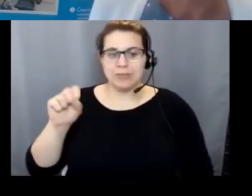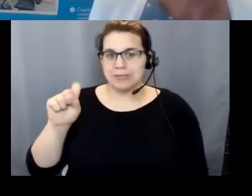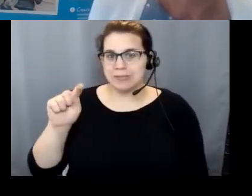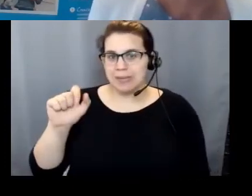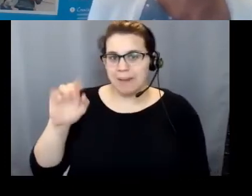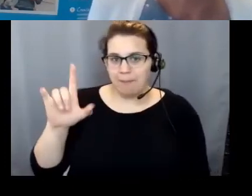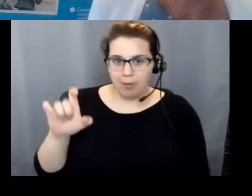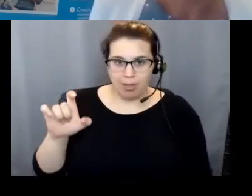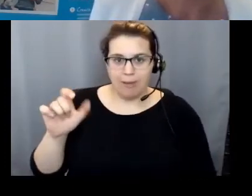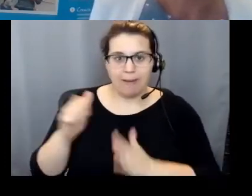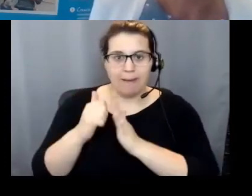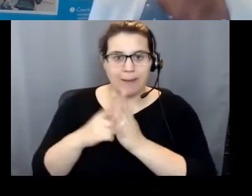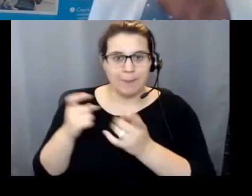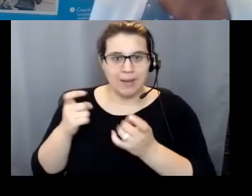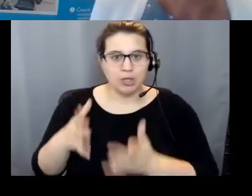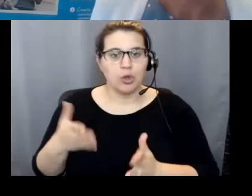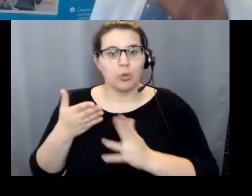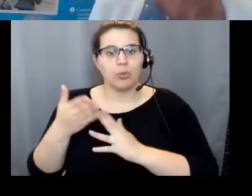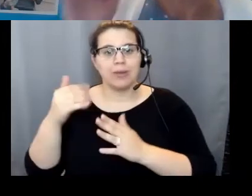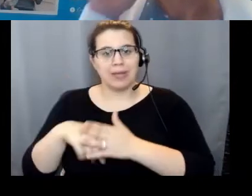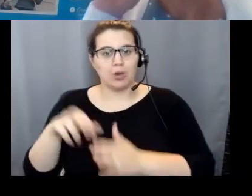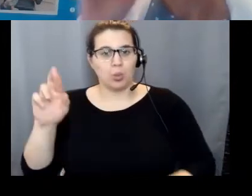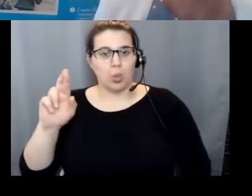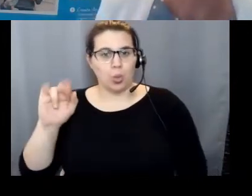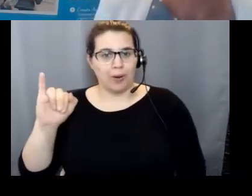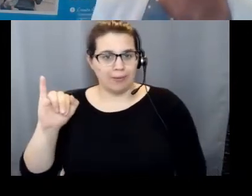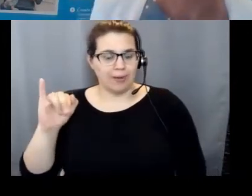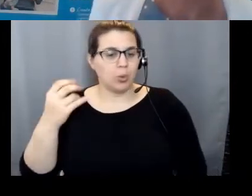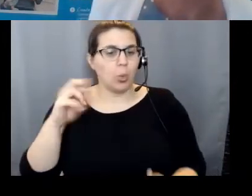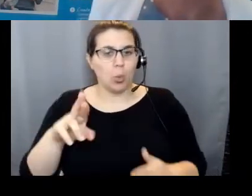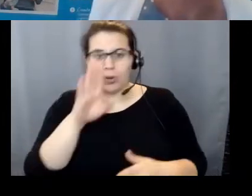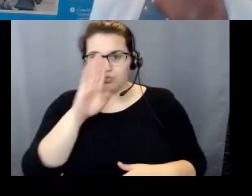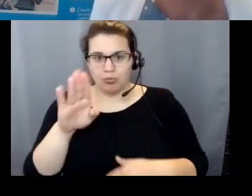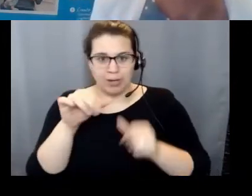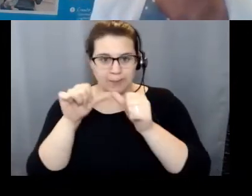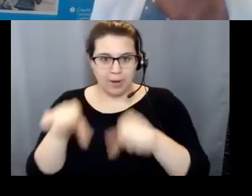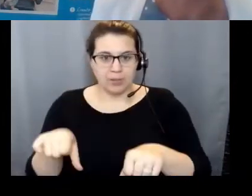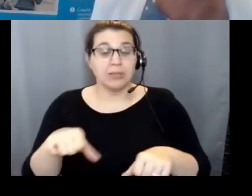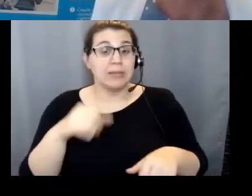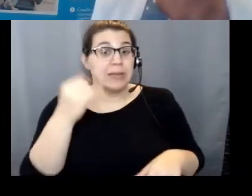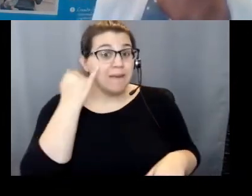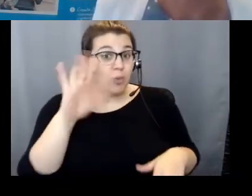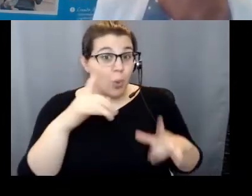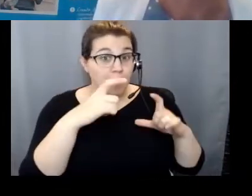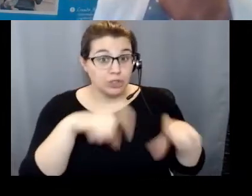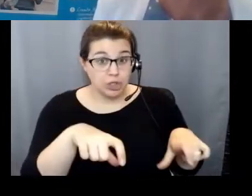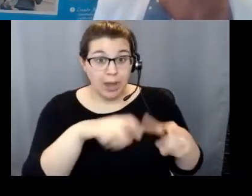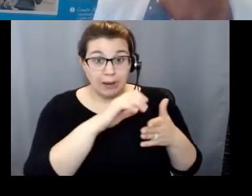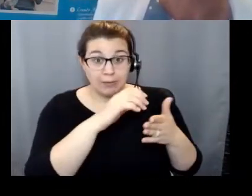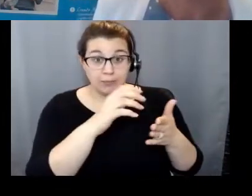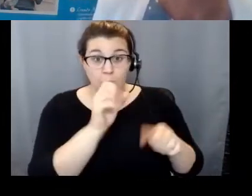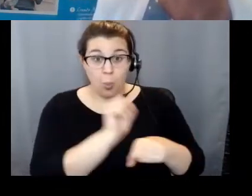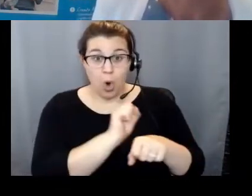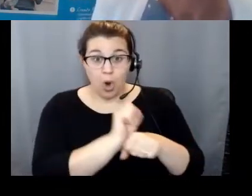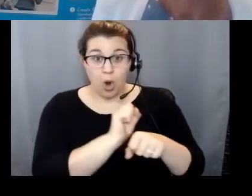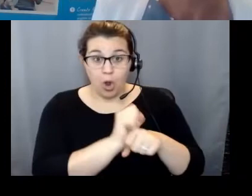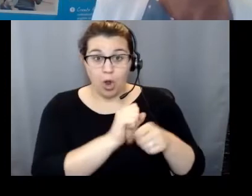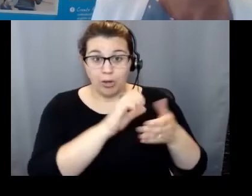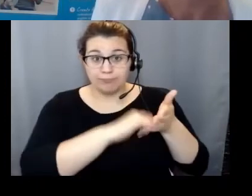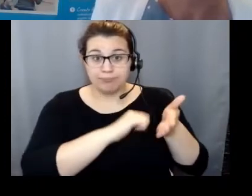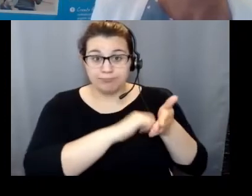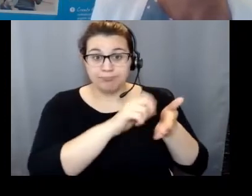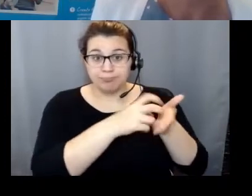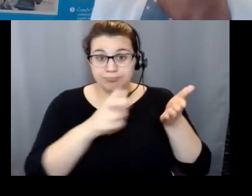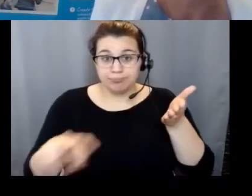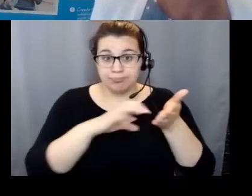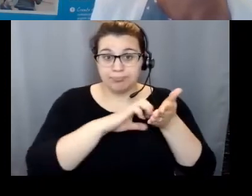direct deposit. So this is where payroll monies can be automatically deducted and deposited into the Stable account. This can